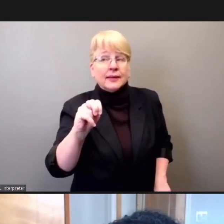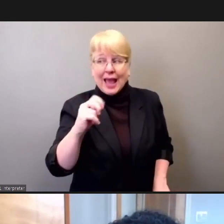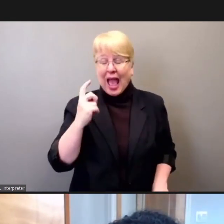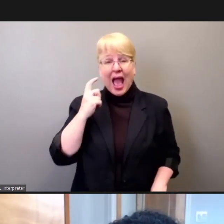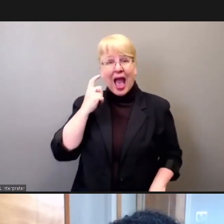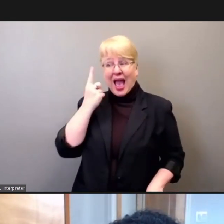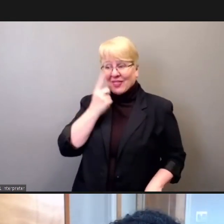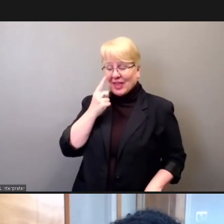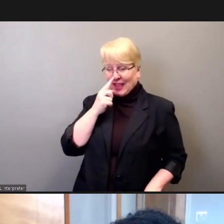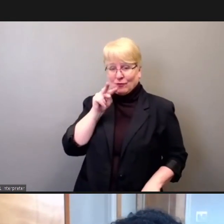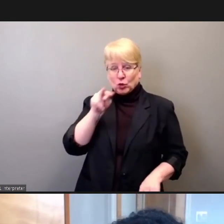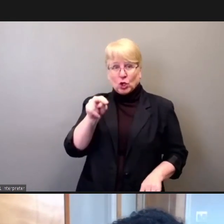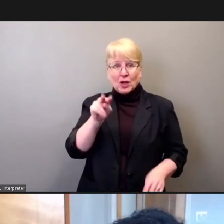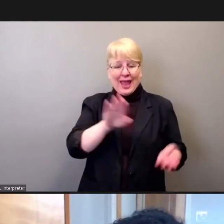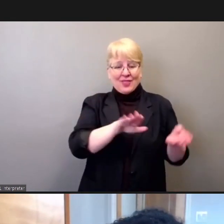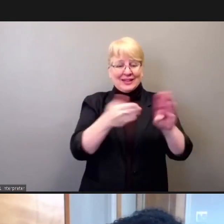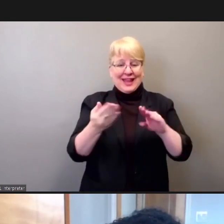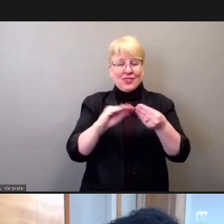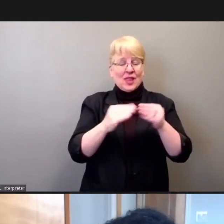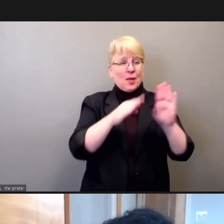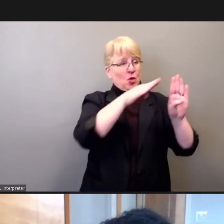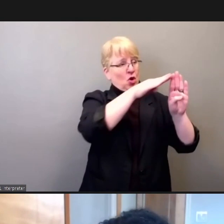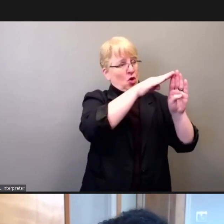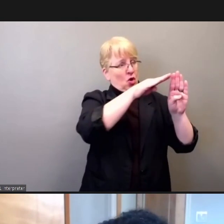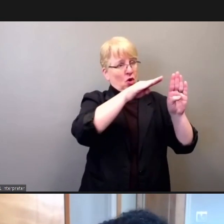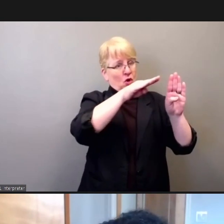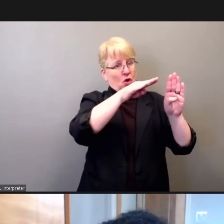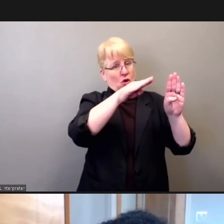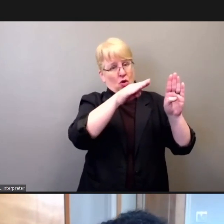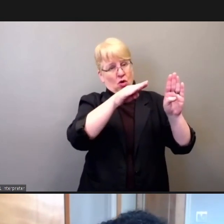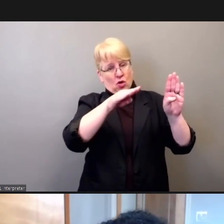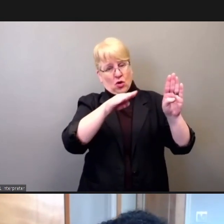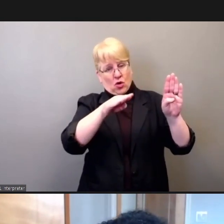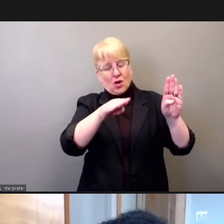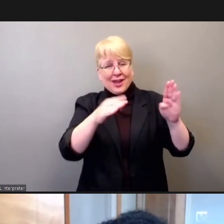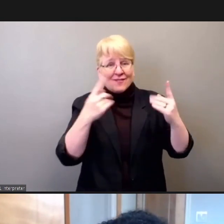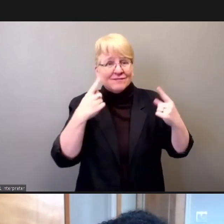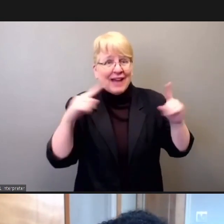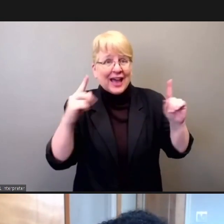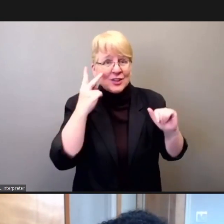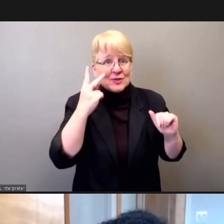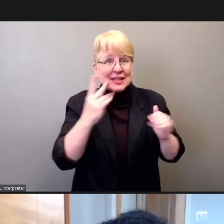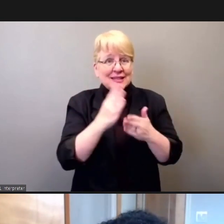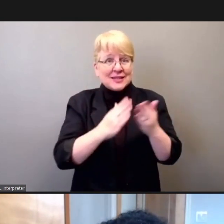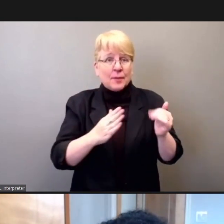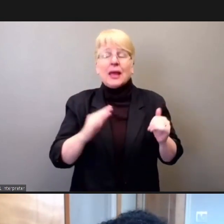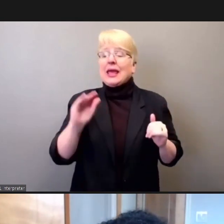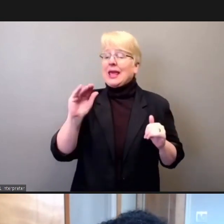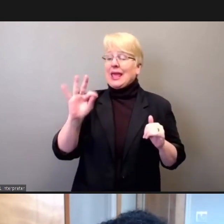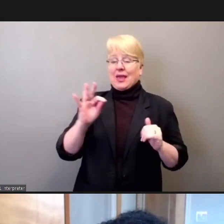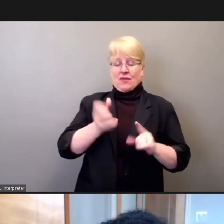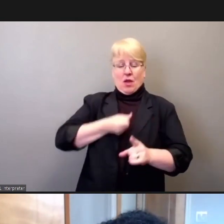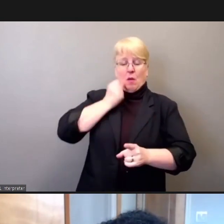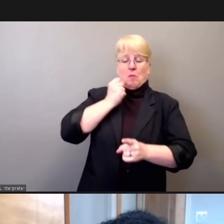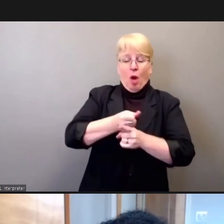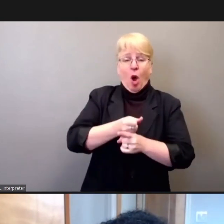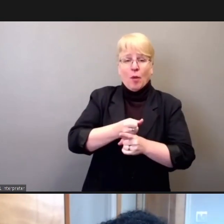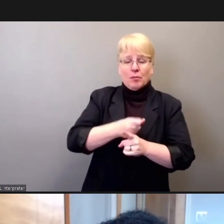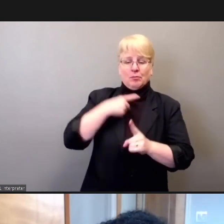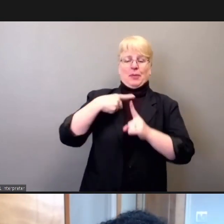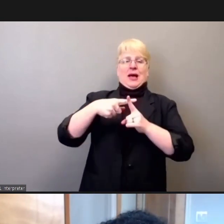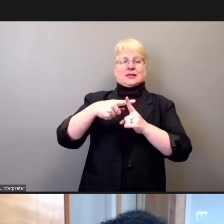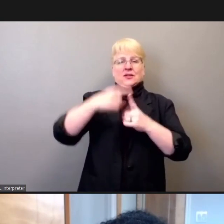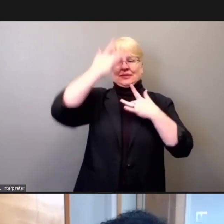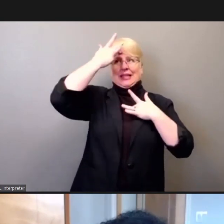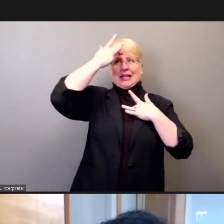And I think we are now finally seeing that if you get sick with COVID, most people